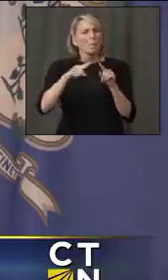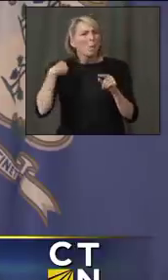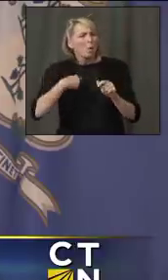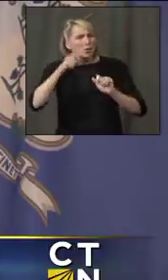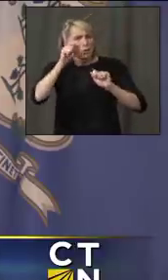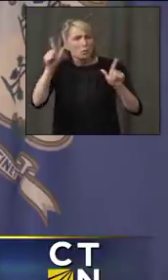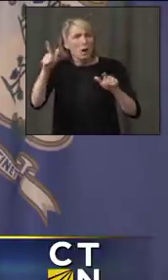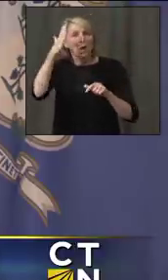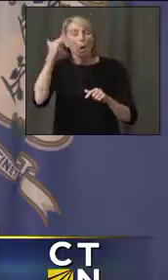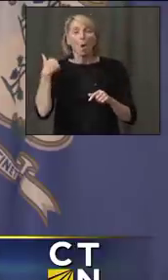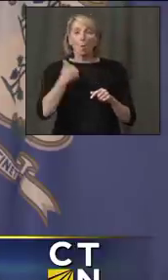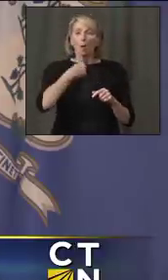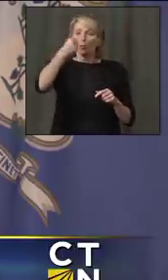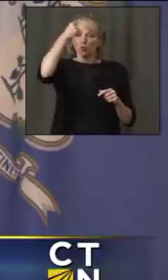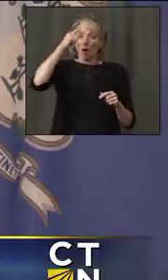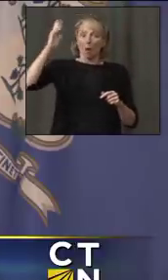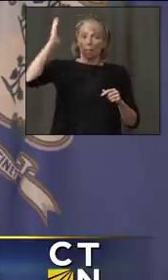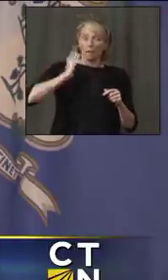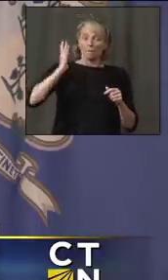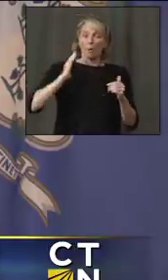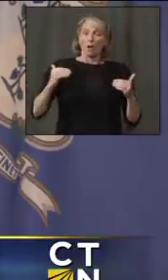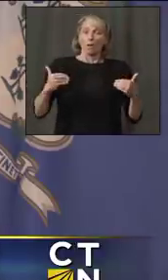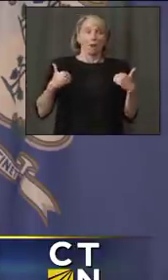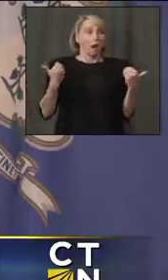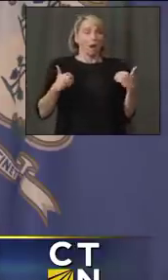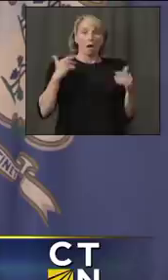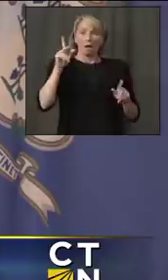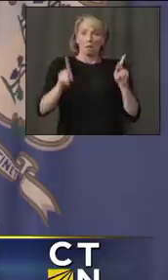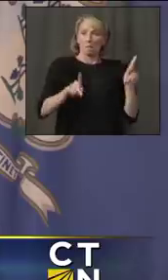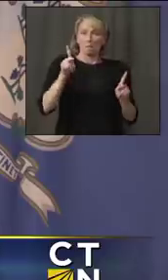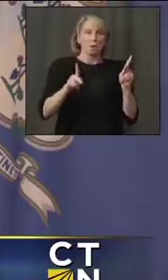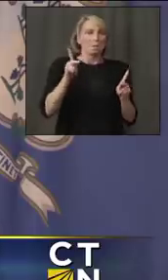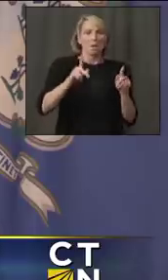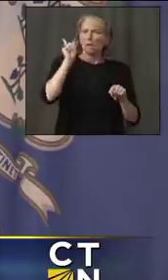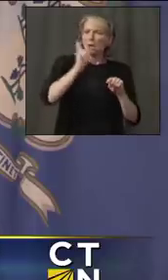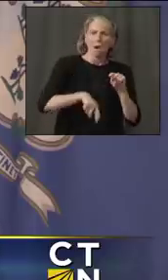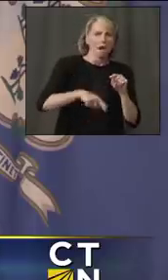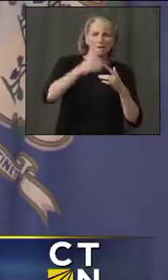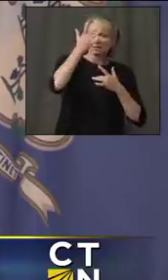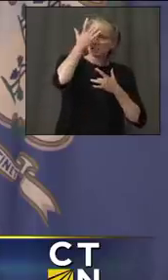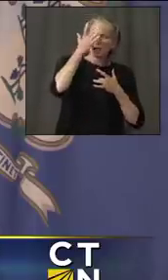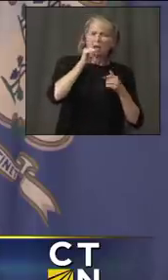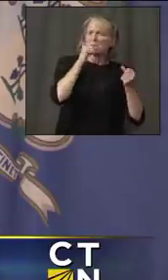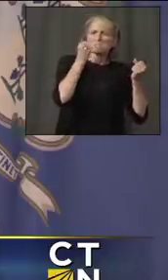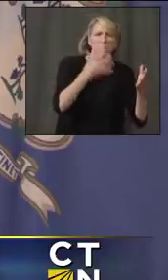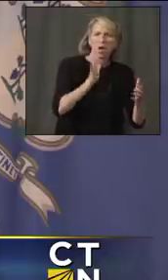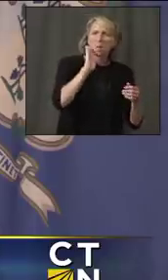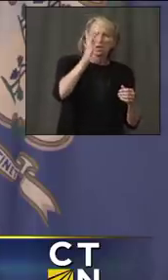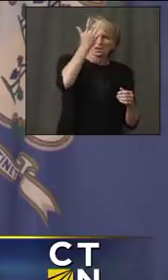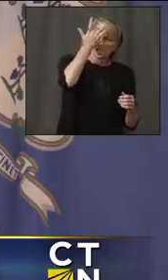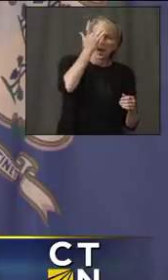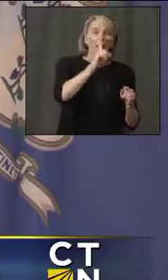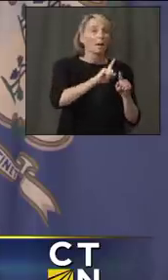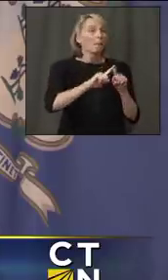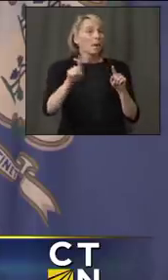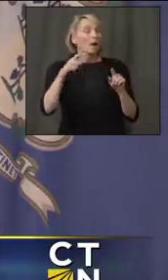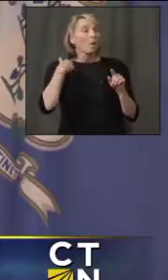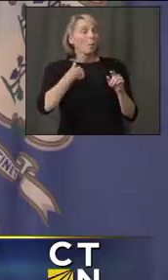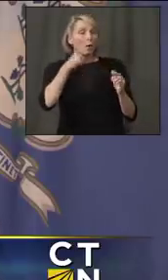be hospitalized. But we had our meeting with Vice President Pence today and the rest of the COVID task force, and it did point